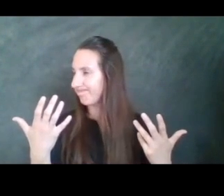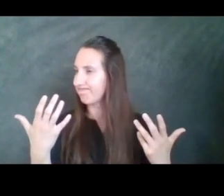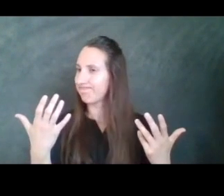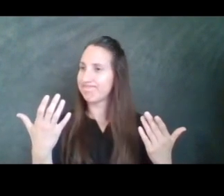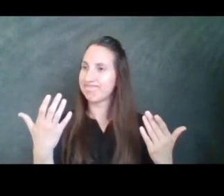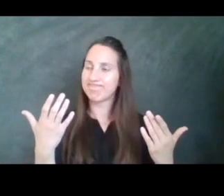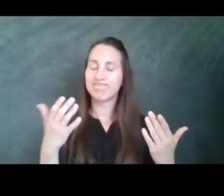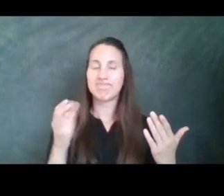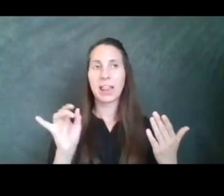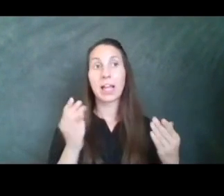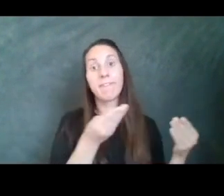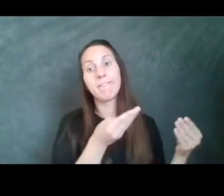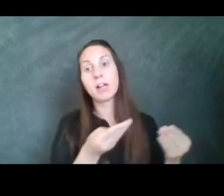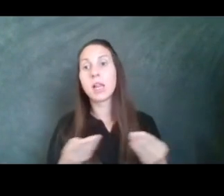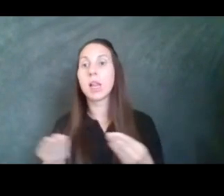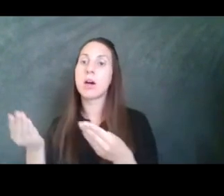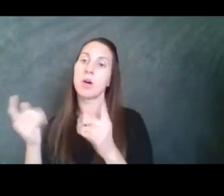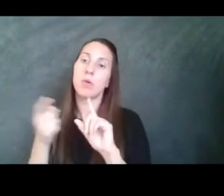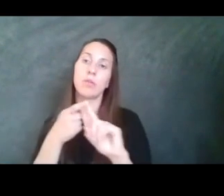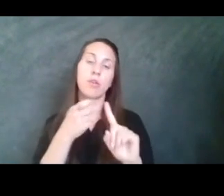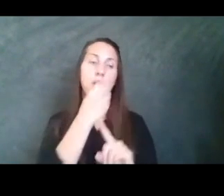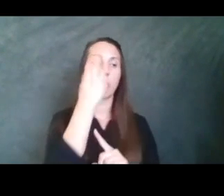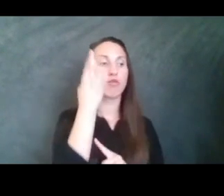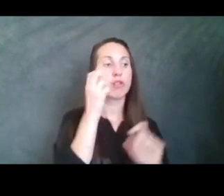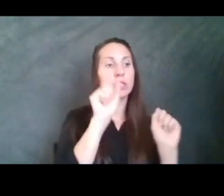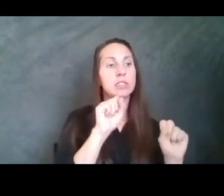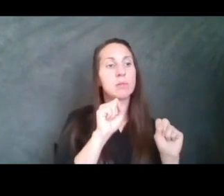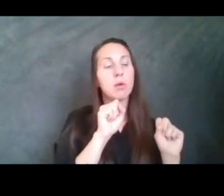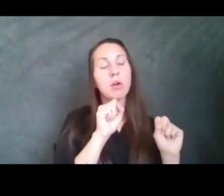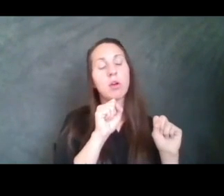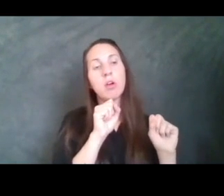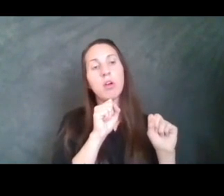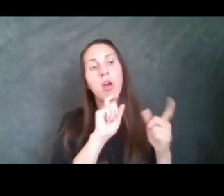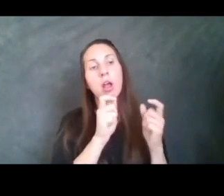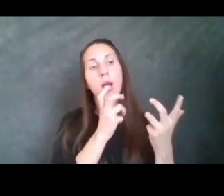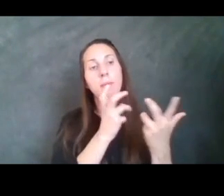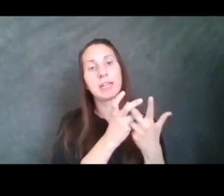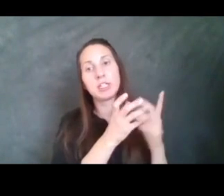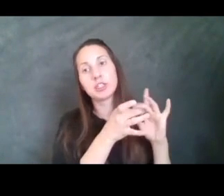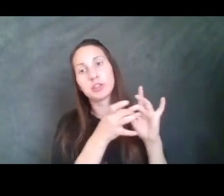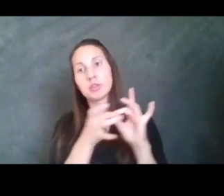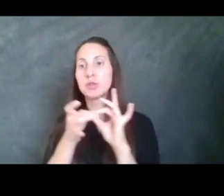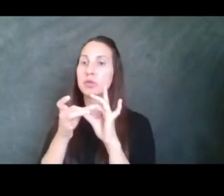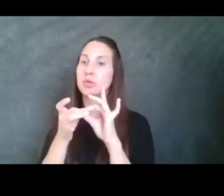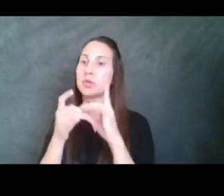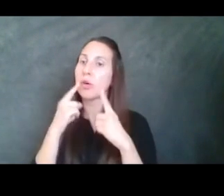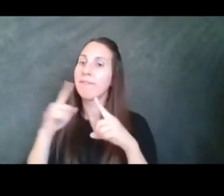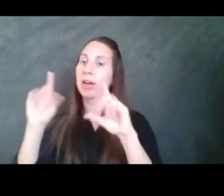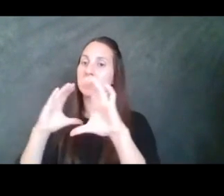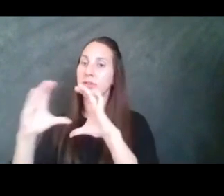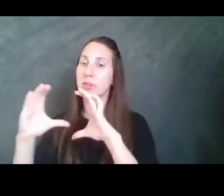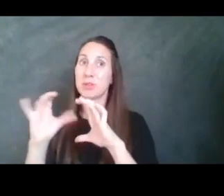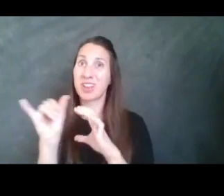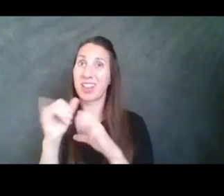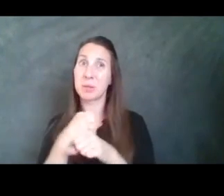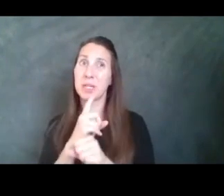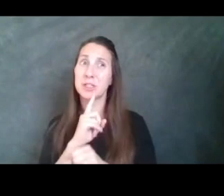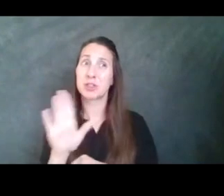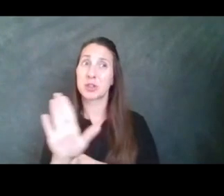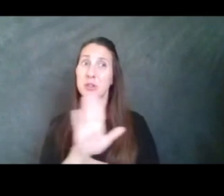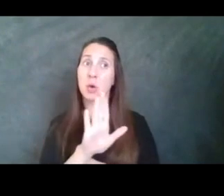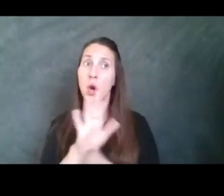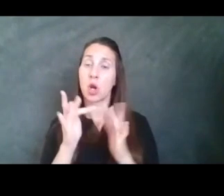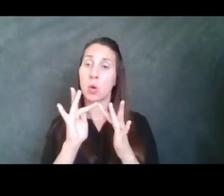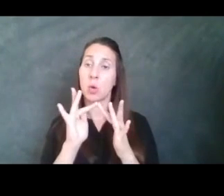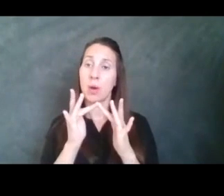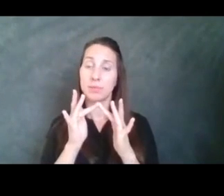reasonable accommodations and modifications and effective communication, ensuring that your website is accessible to people that are blind,